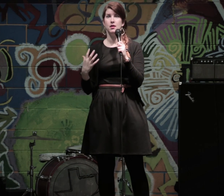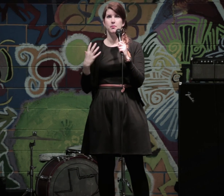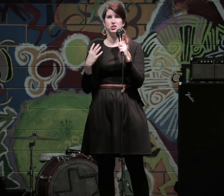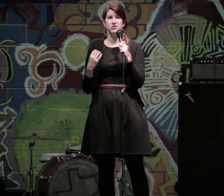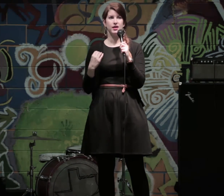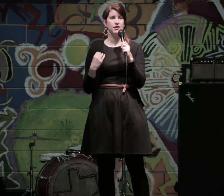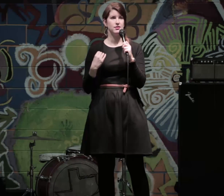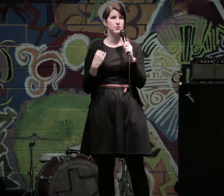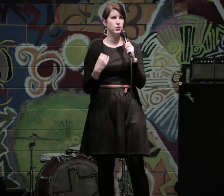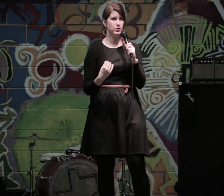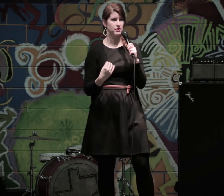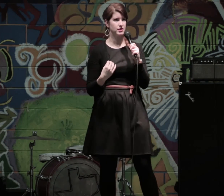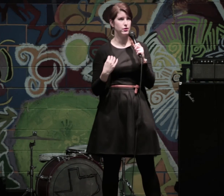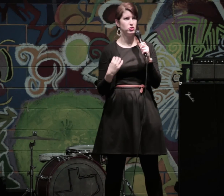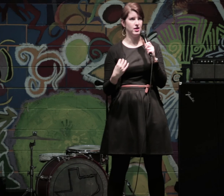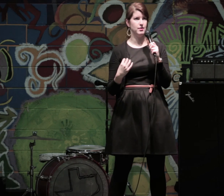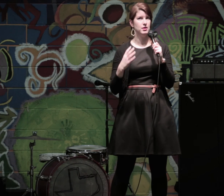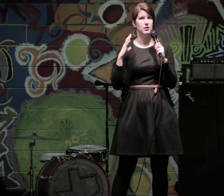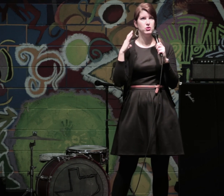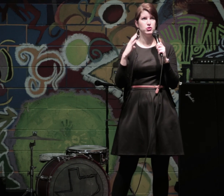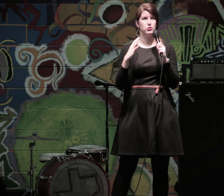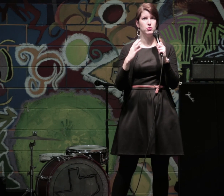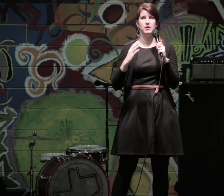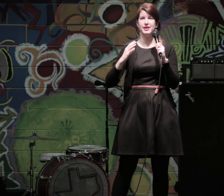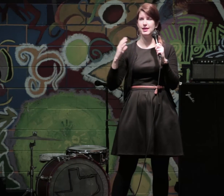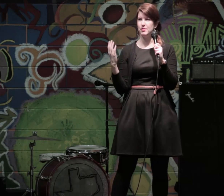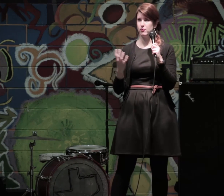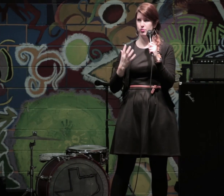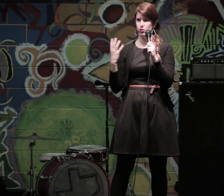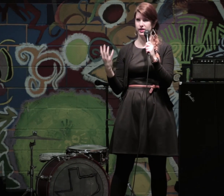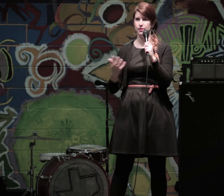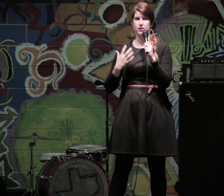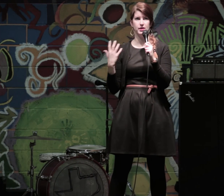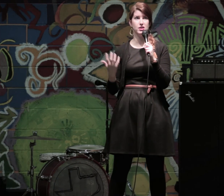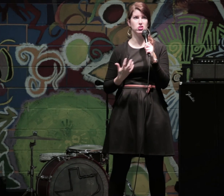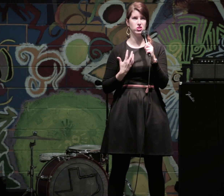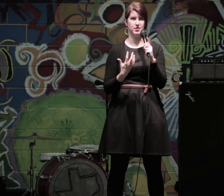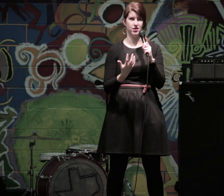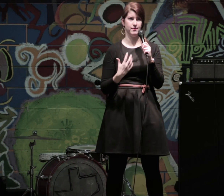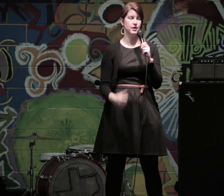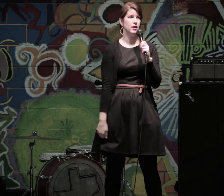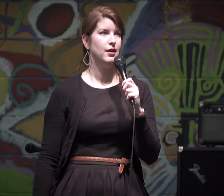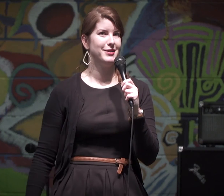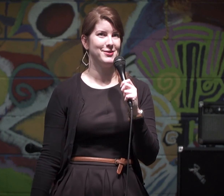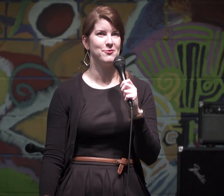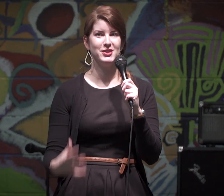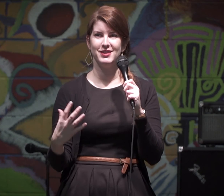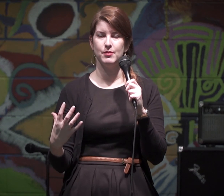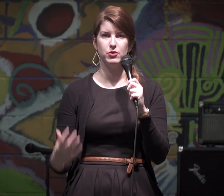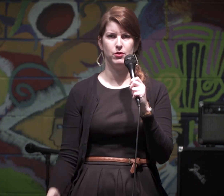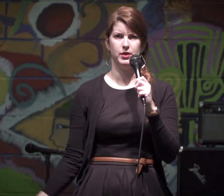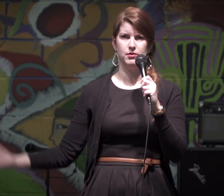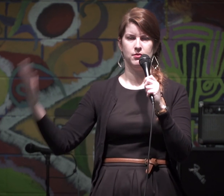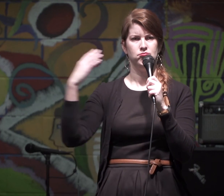house. But she recognized the importance of her job to keep that rapport, to keep that relationship there. And so what